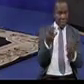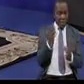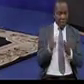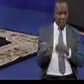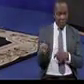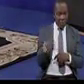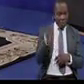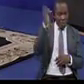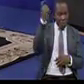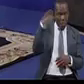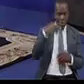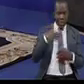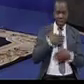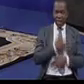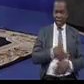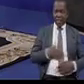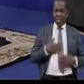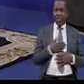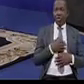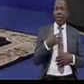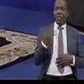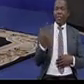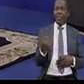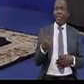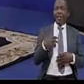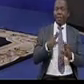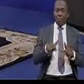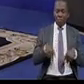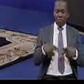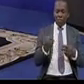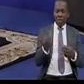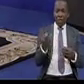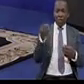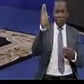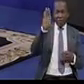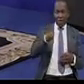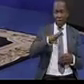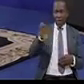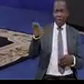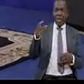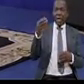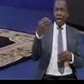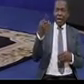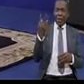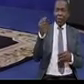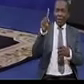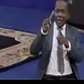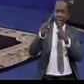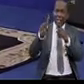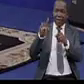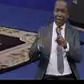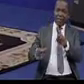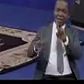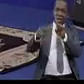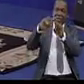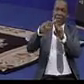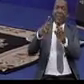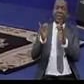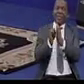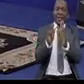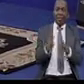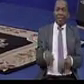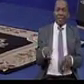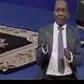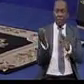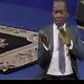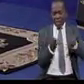the provision of Calvary, the provision of Christ, you have to abandon the pleasures of sin. Look at verse 26.